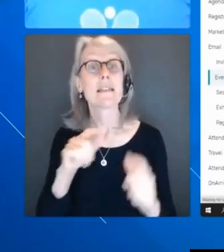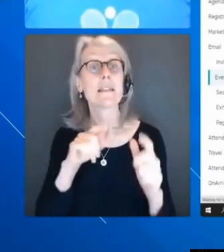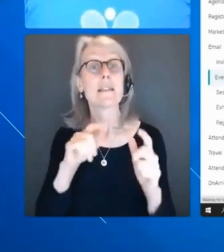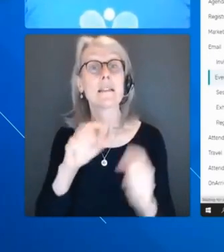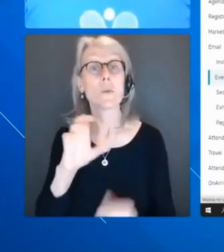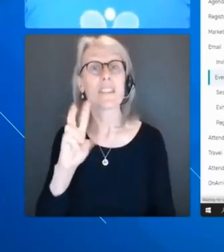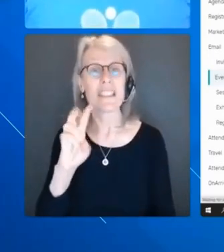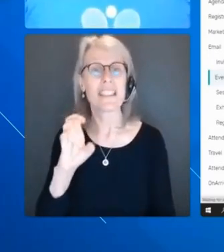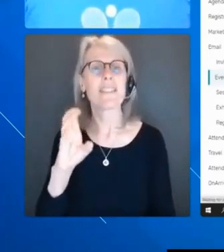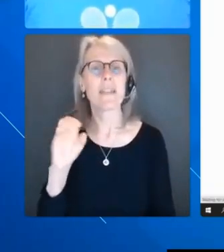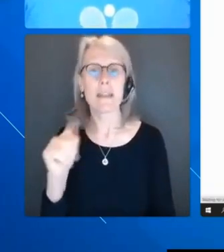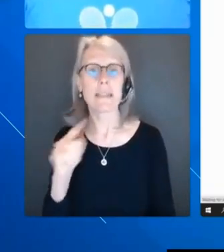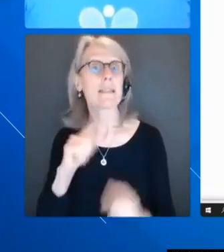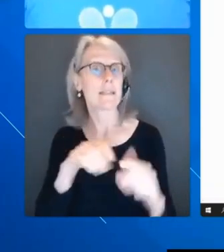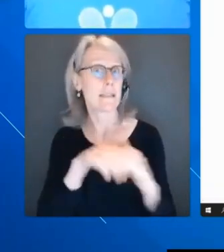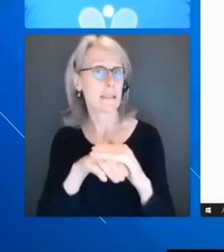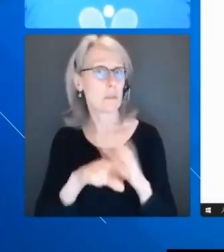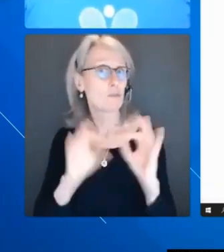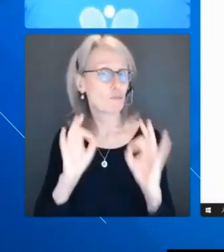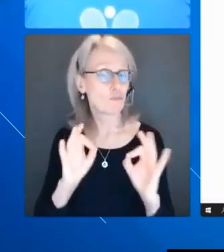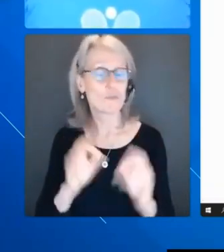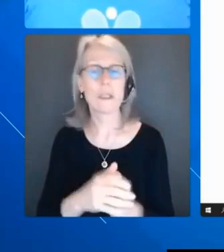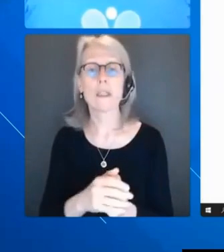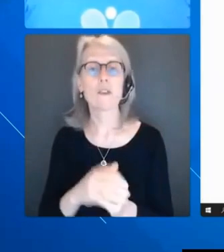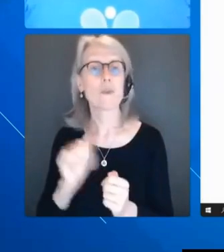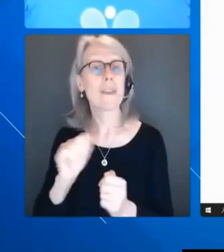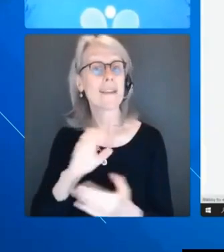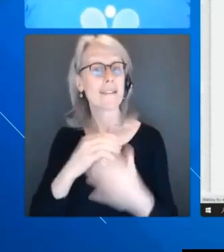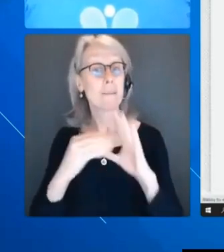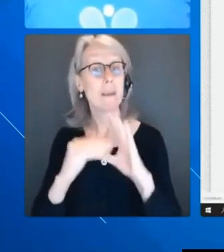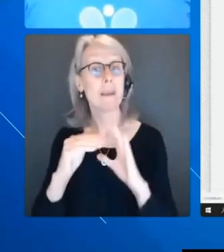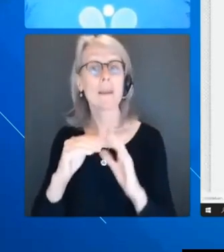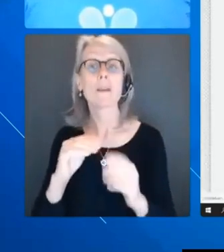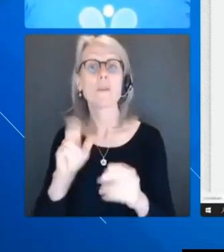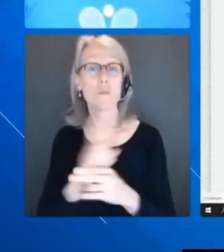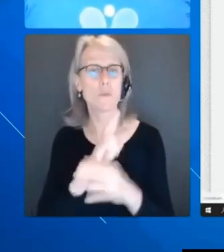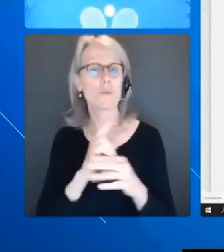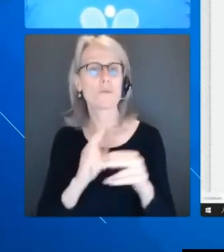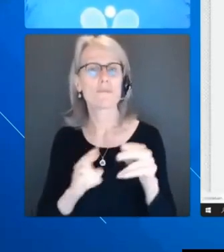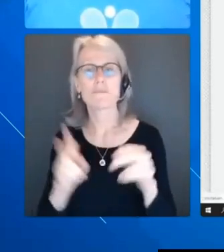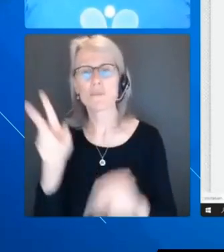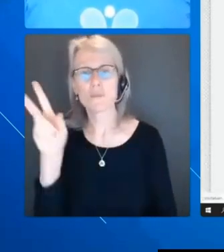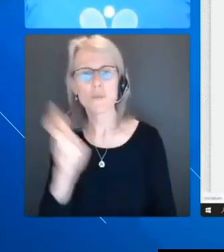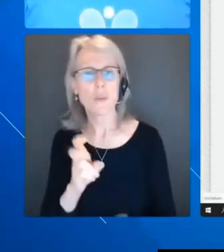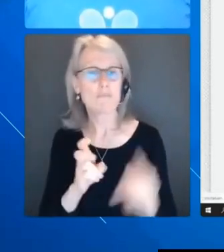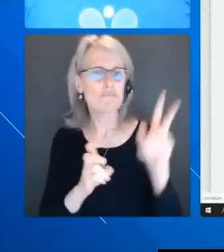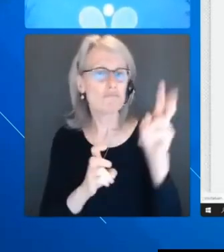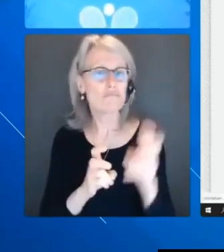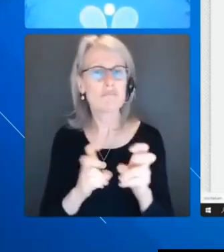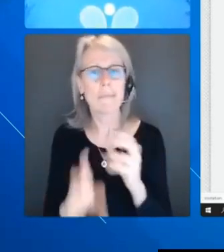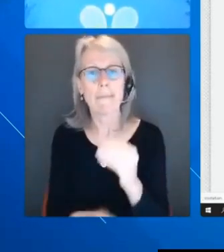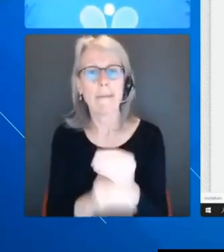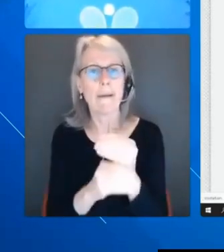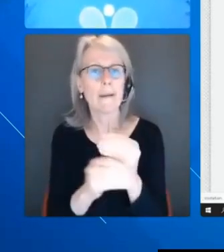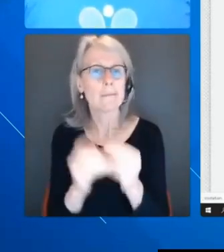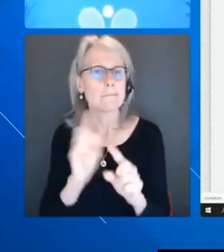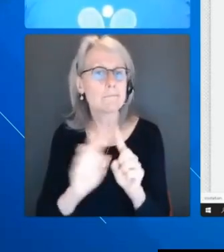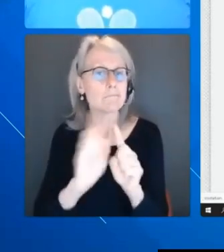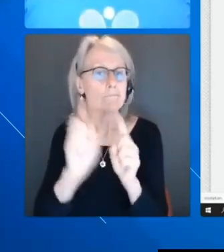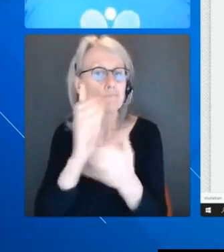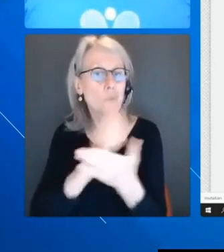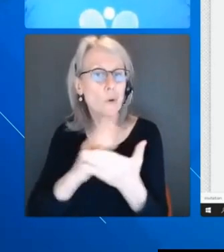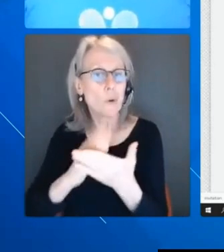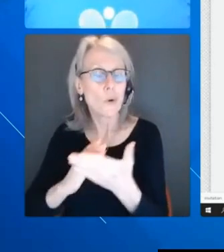accessible. Within the email designer, we still feature a drag and drop experience where you can add different components, such as